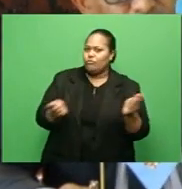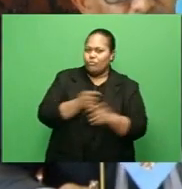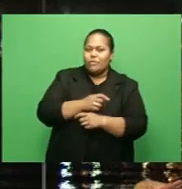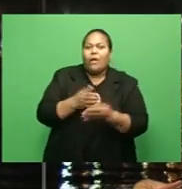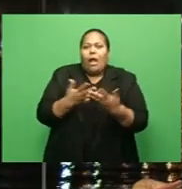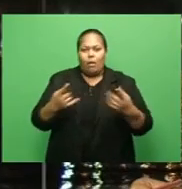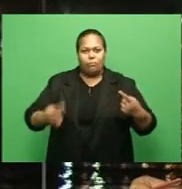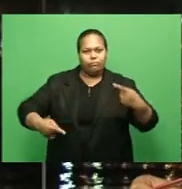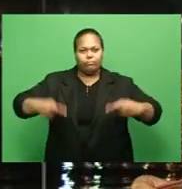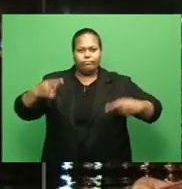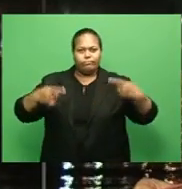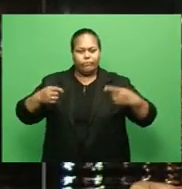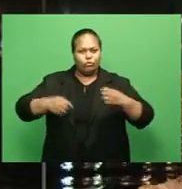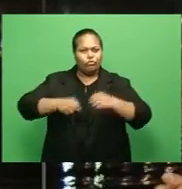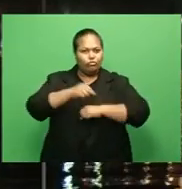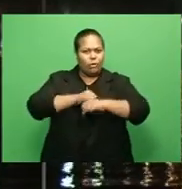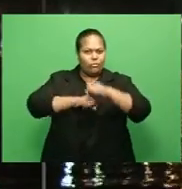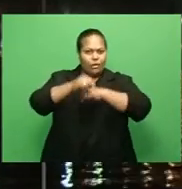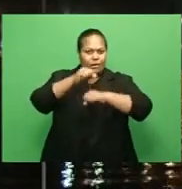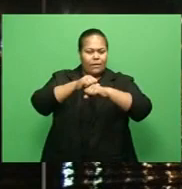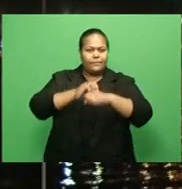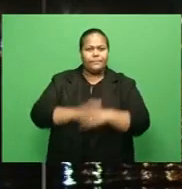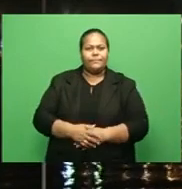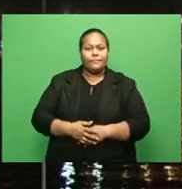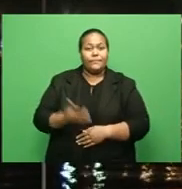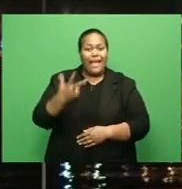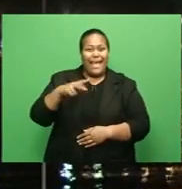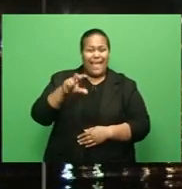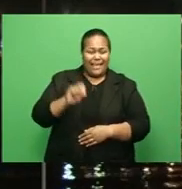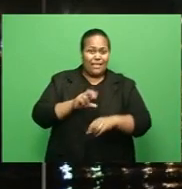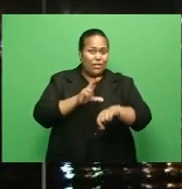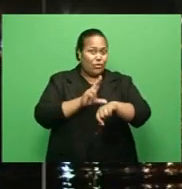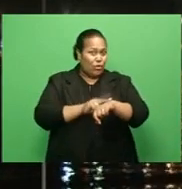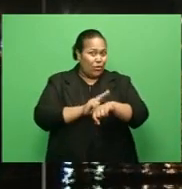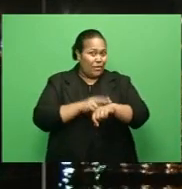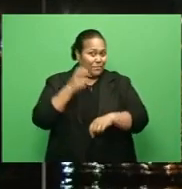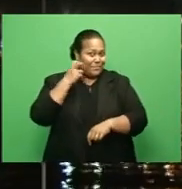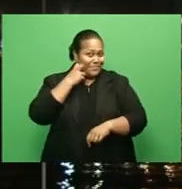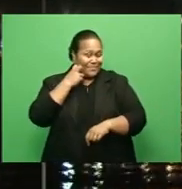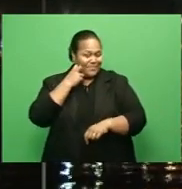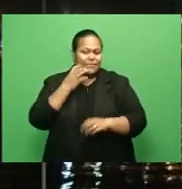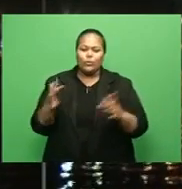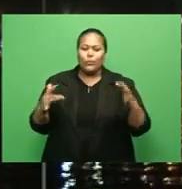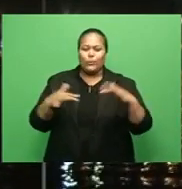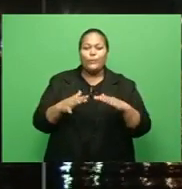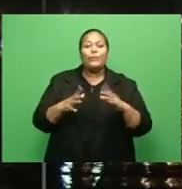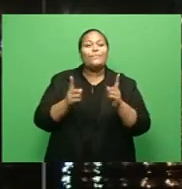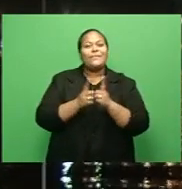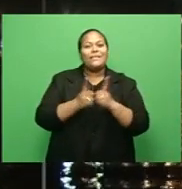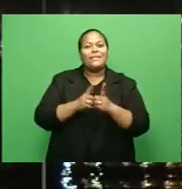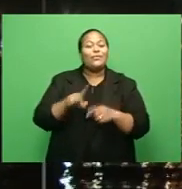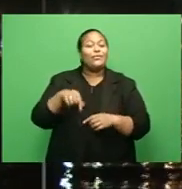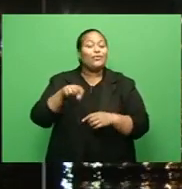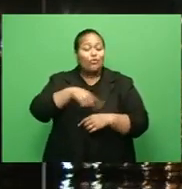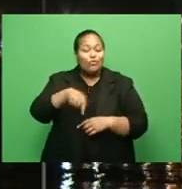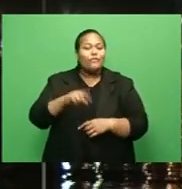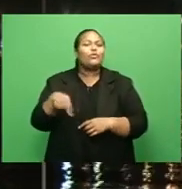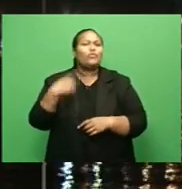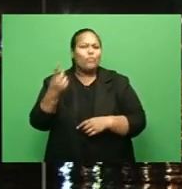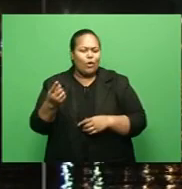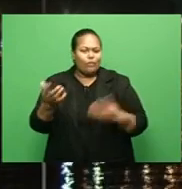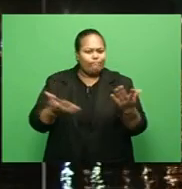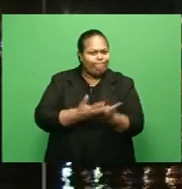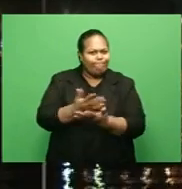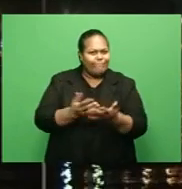structured. 80 dental practitioners will gather in Suva tomorrow to discuss issues affecting their industry during the